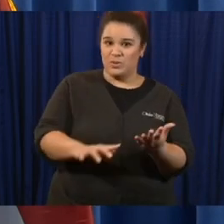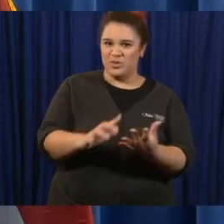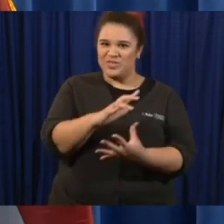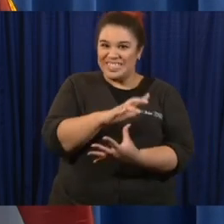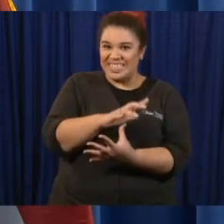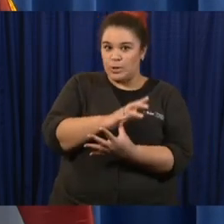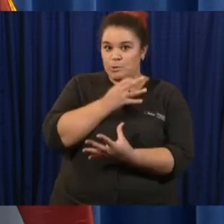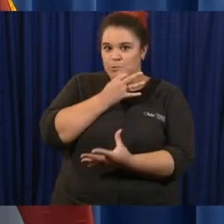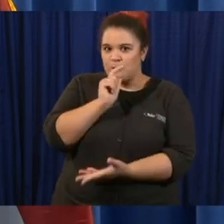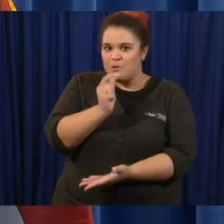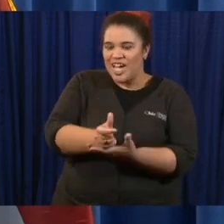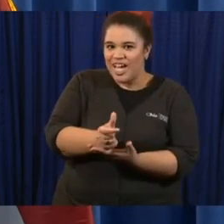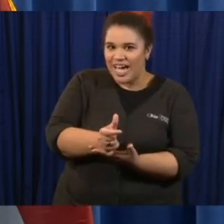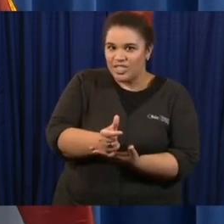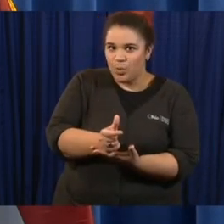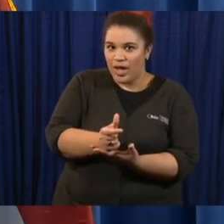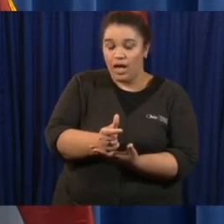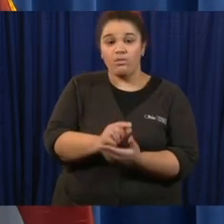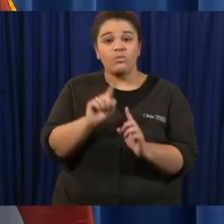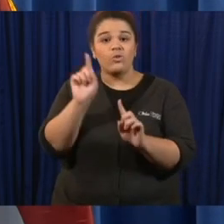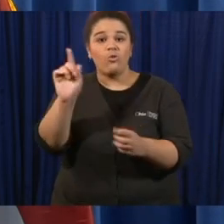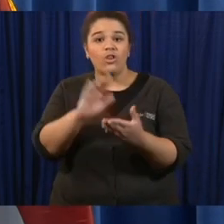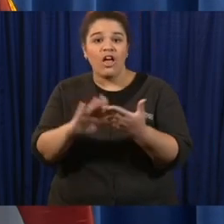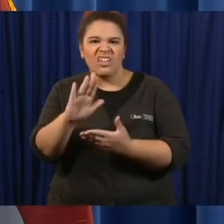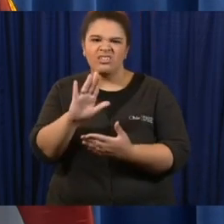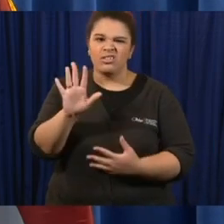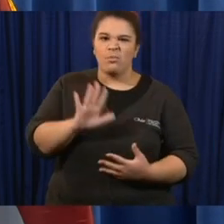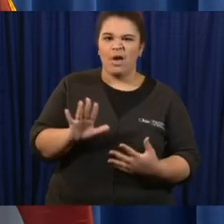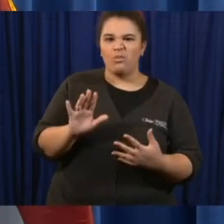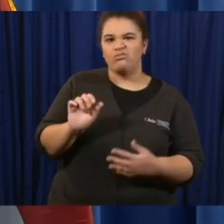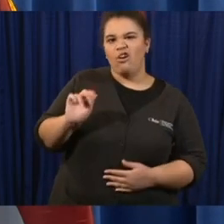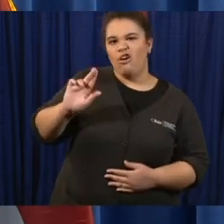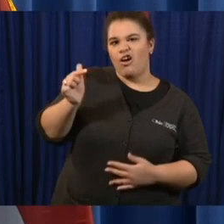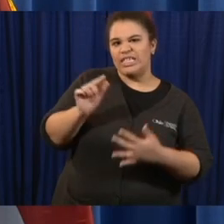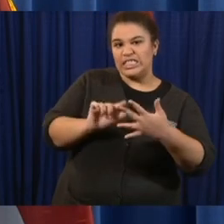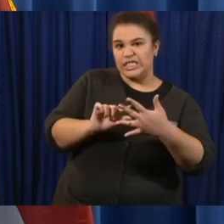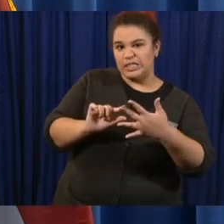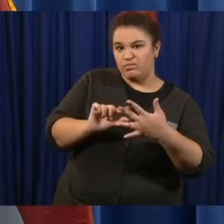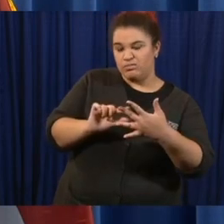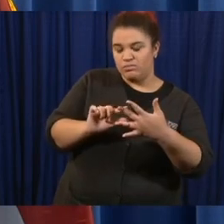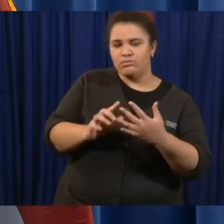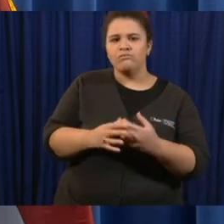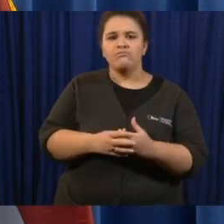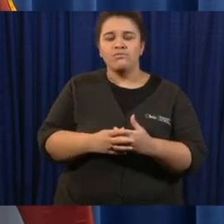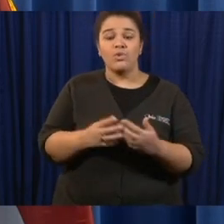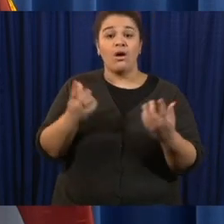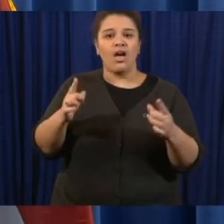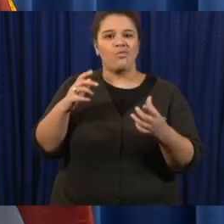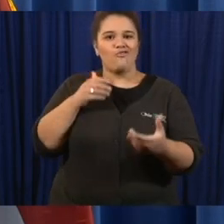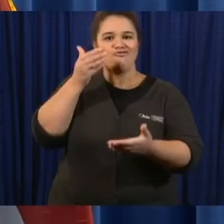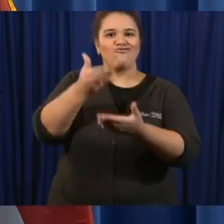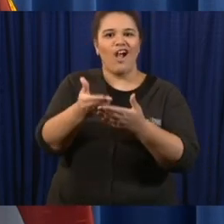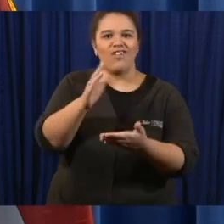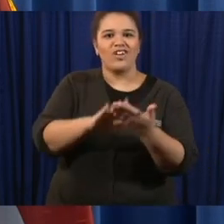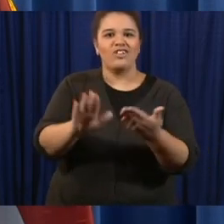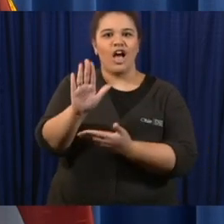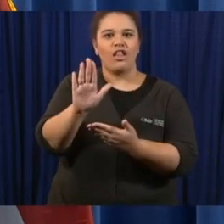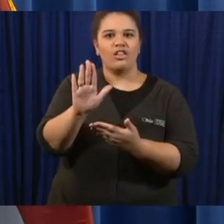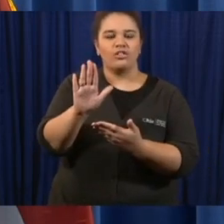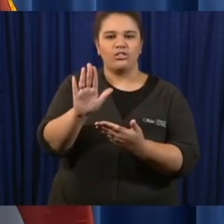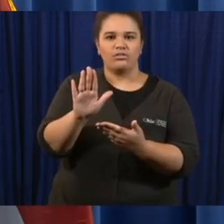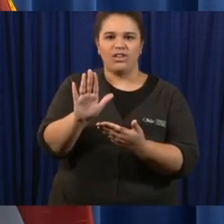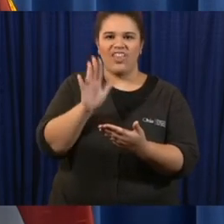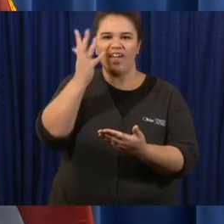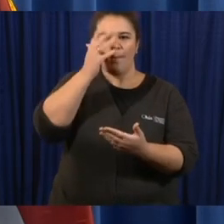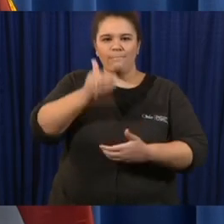campuses in mid-August. What's it going to look like for them when they get to college? Are they going to be able to pack into dorms